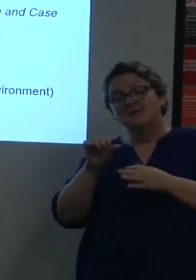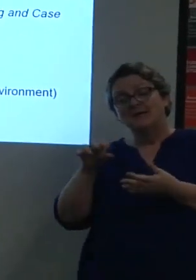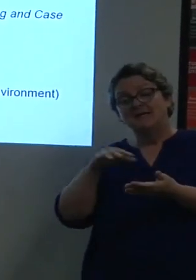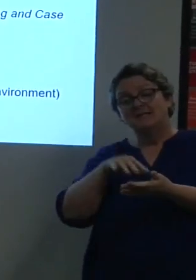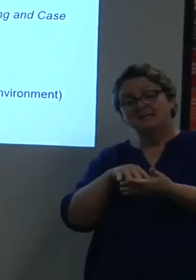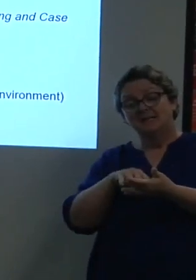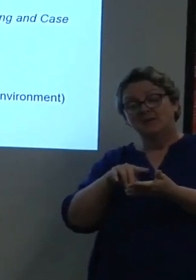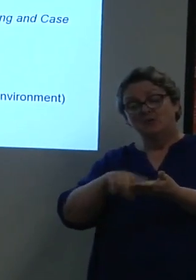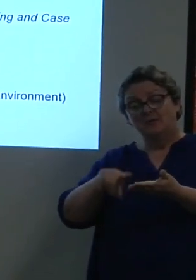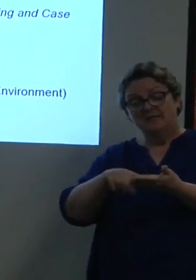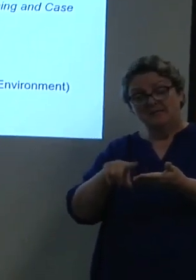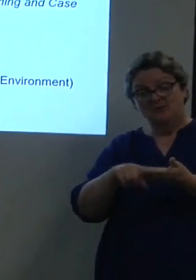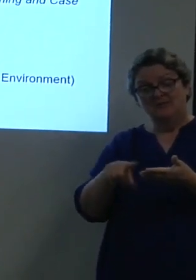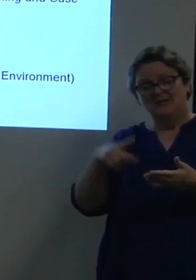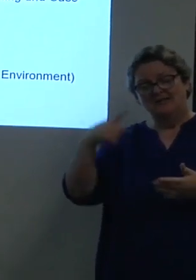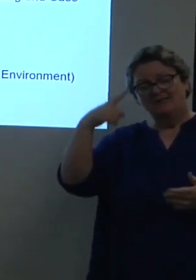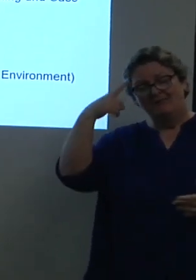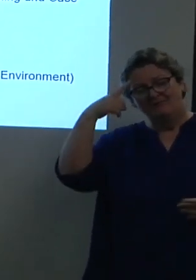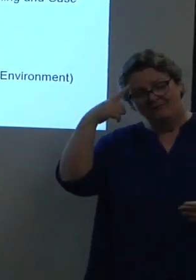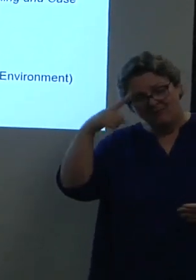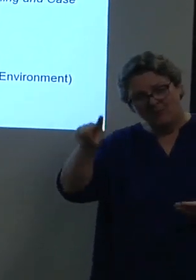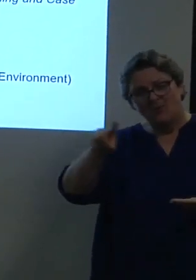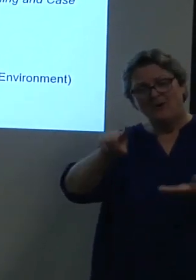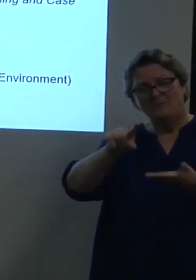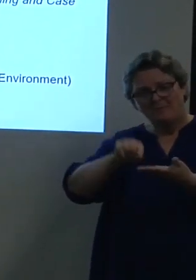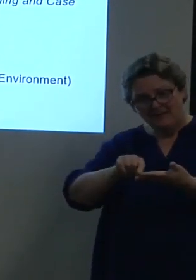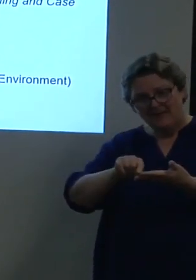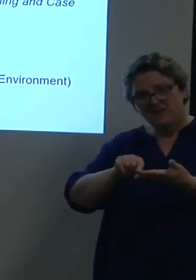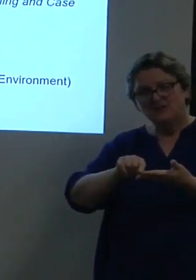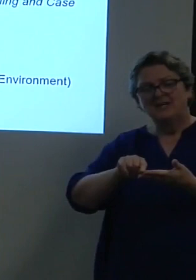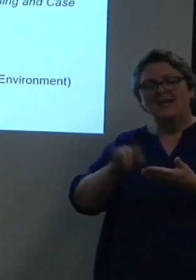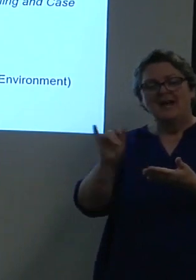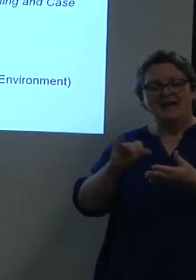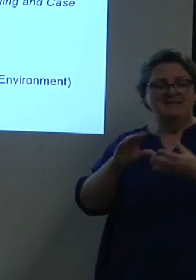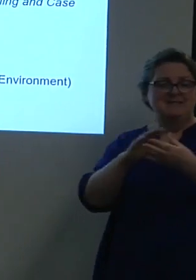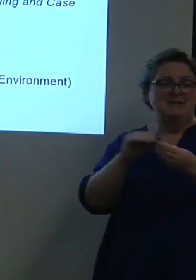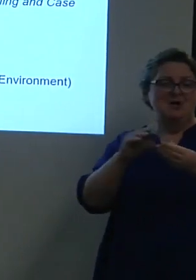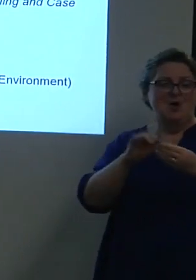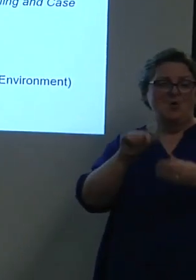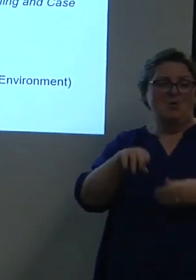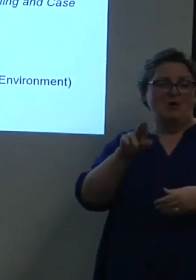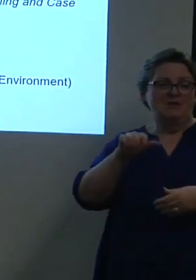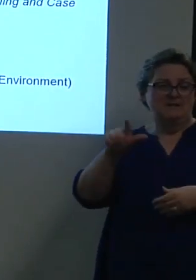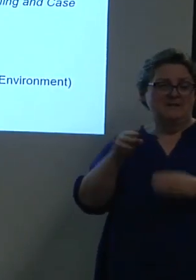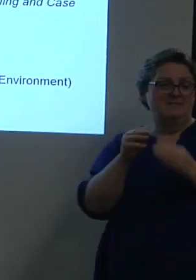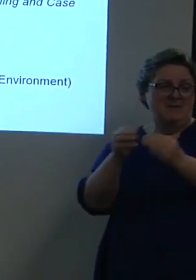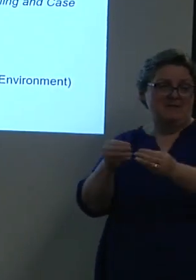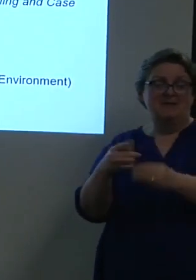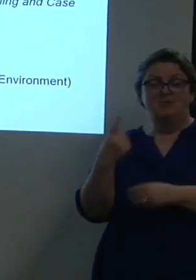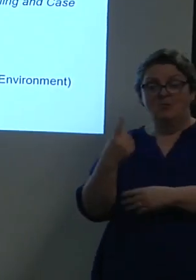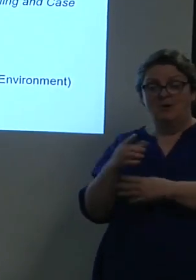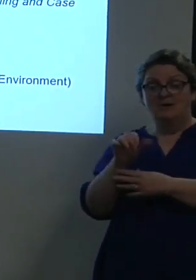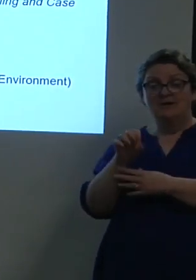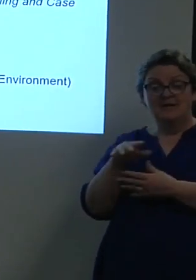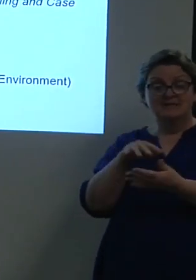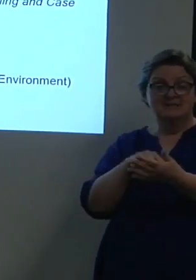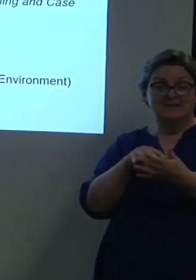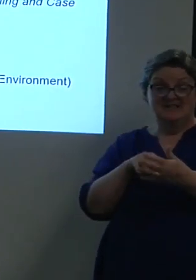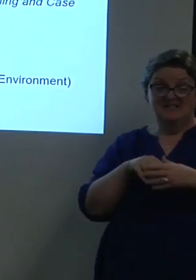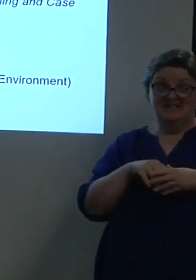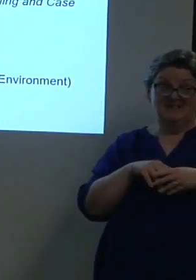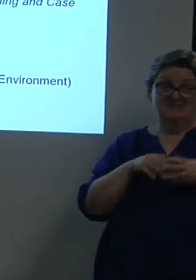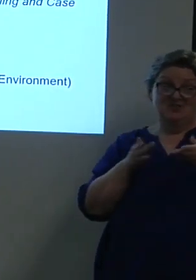research that's for publication as that qualitative method, right? One case study can actually serve as both